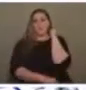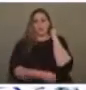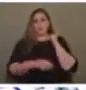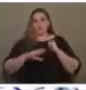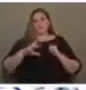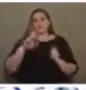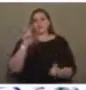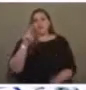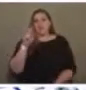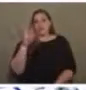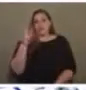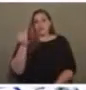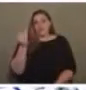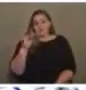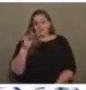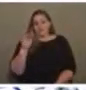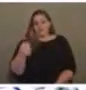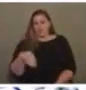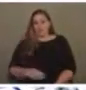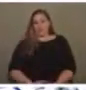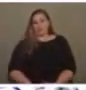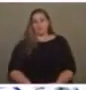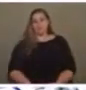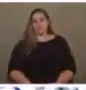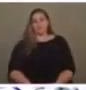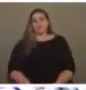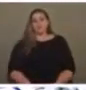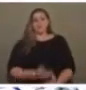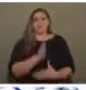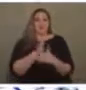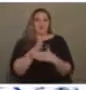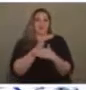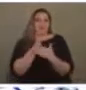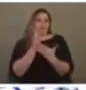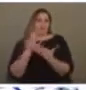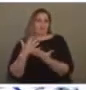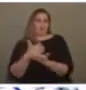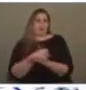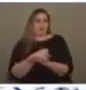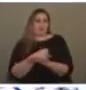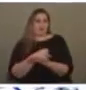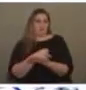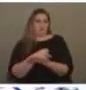about 14% versus 45%. Median income in